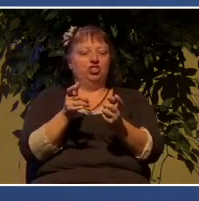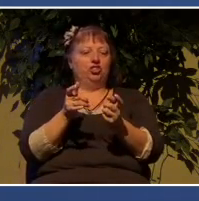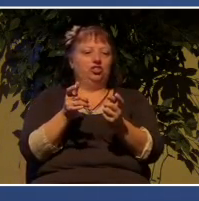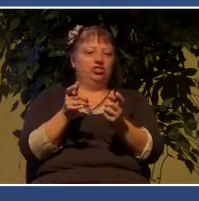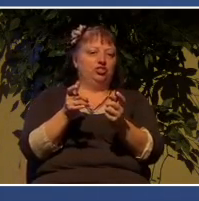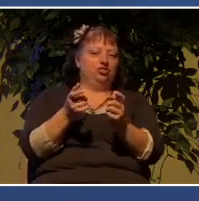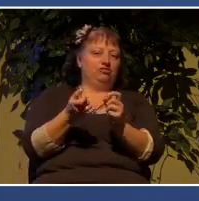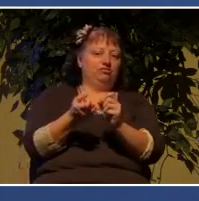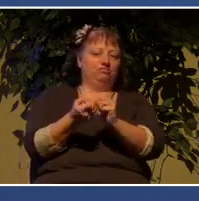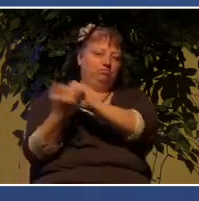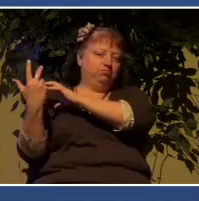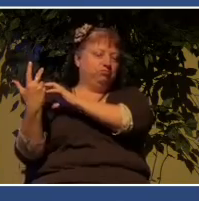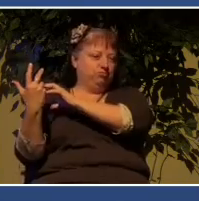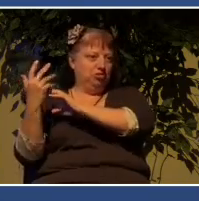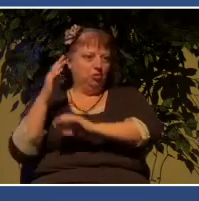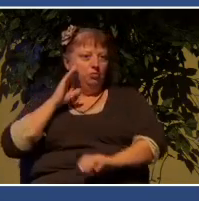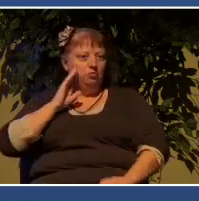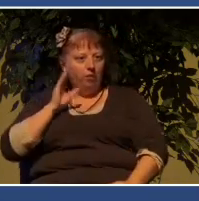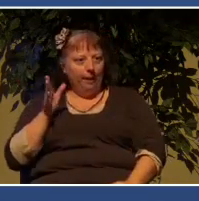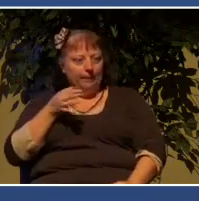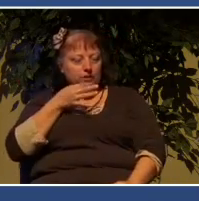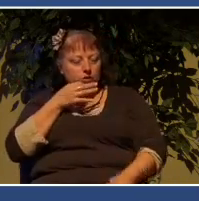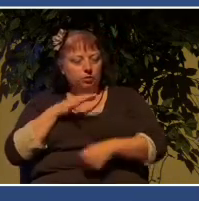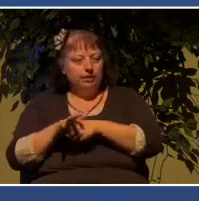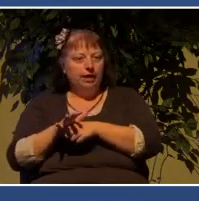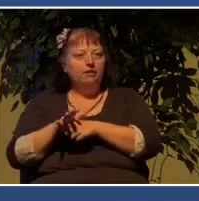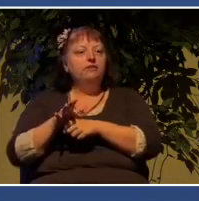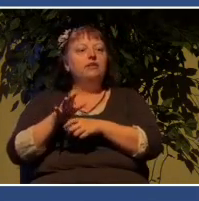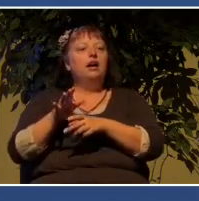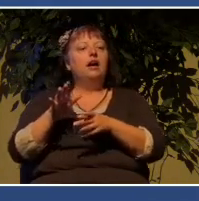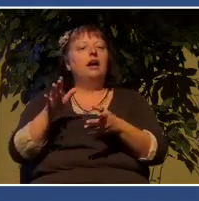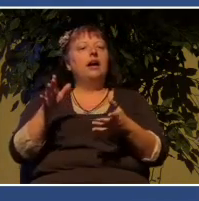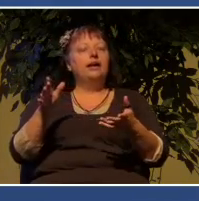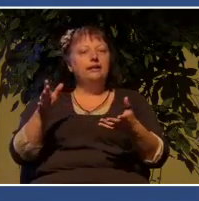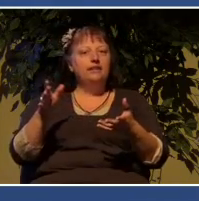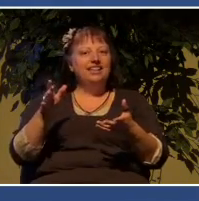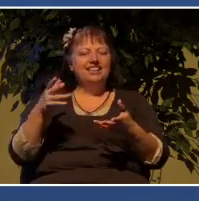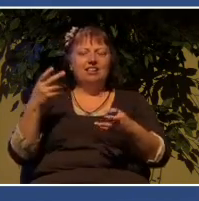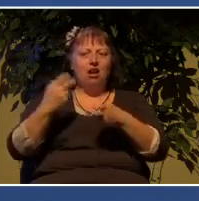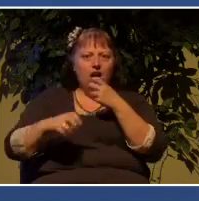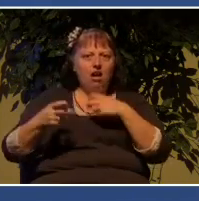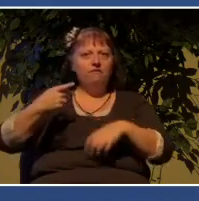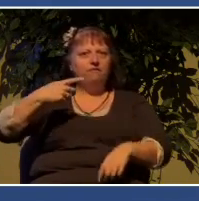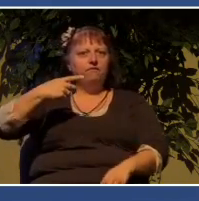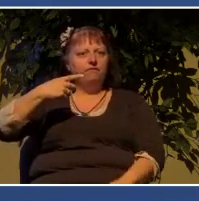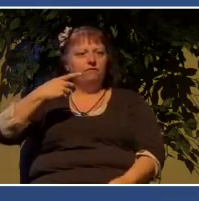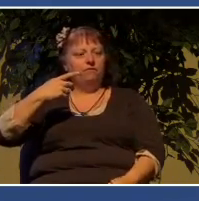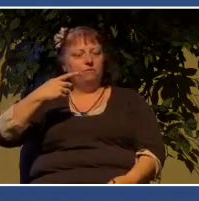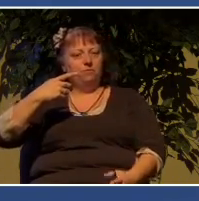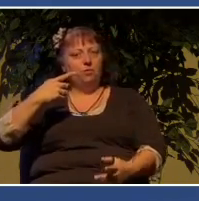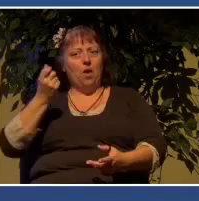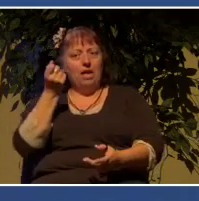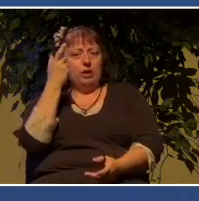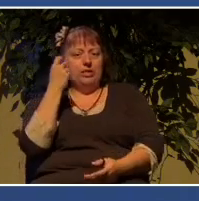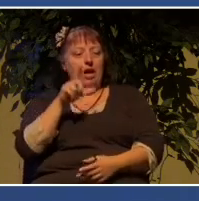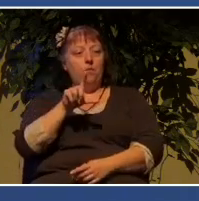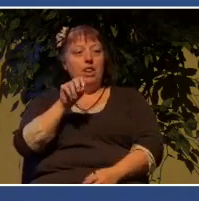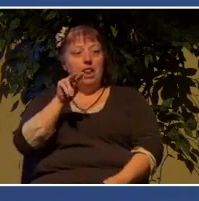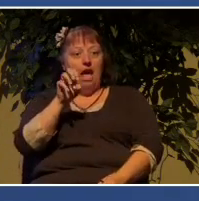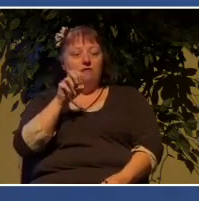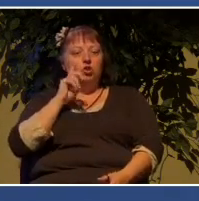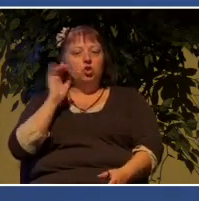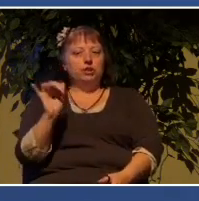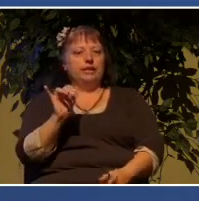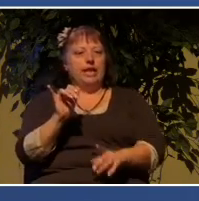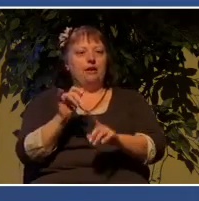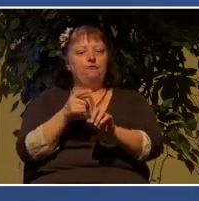me to understand what love looks like from a biblical point of view. Talked about